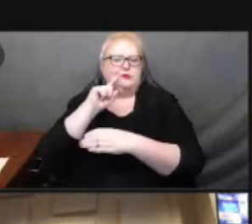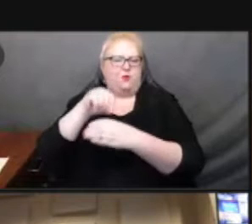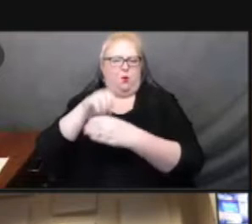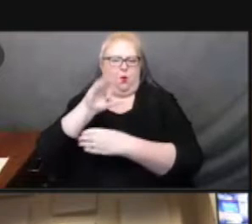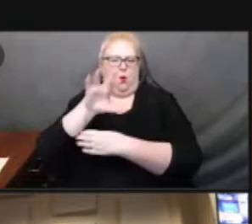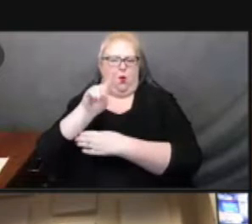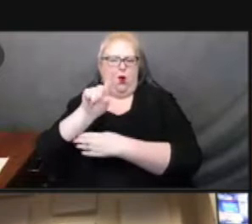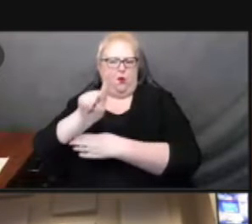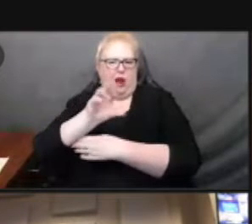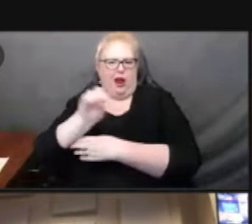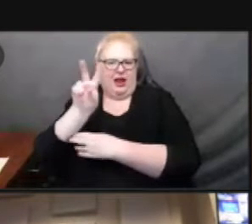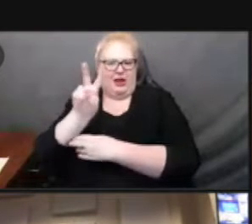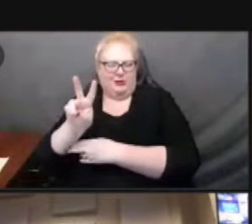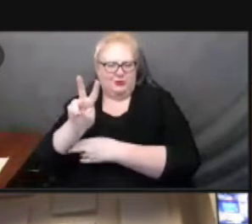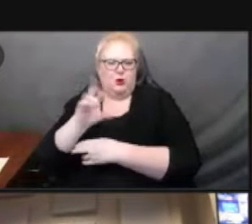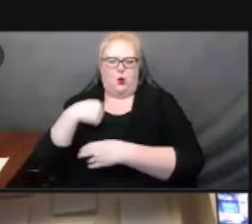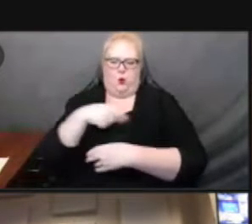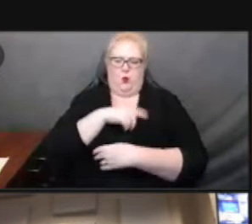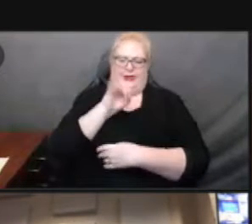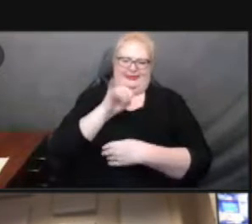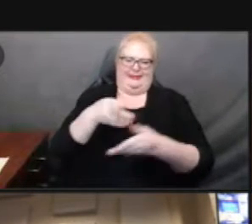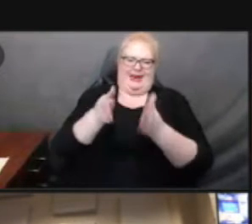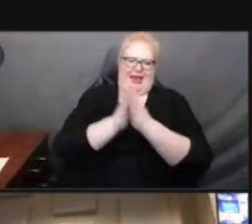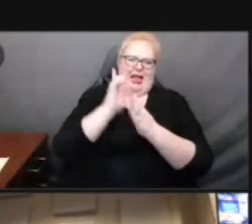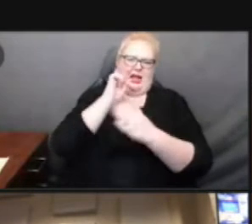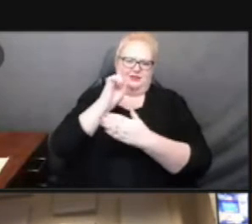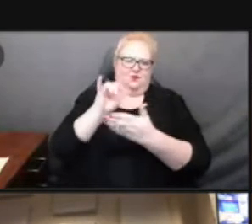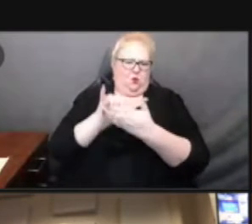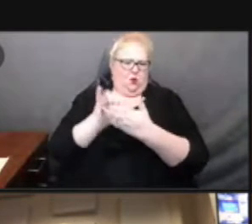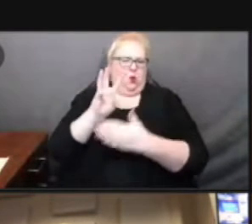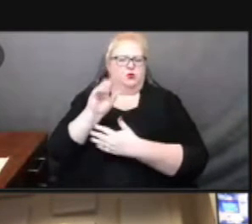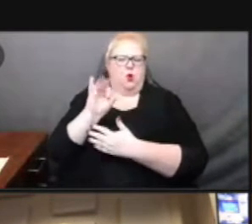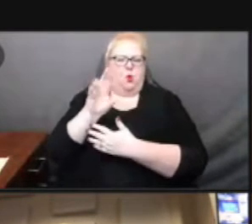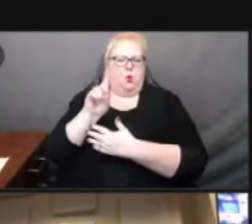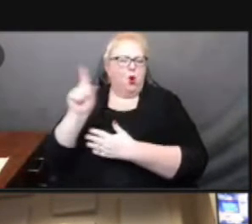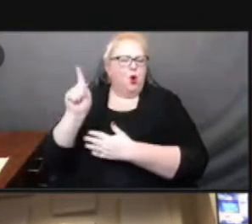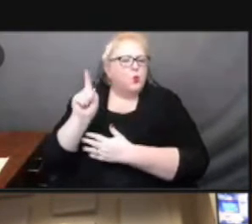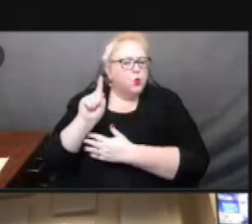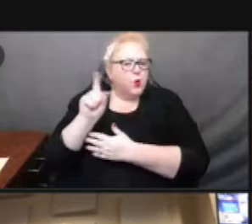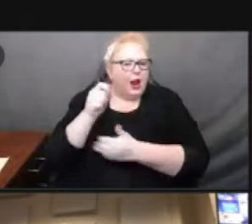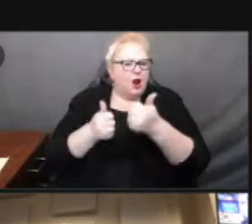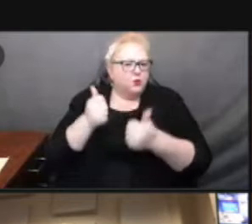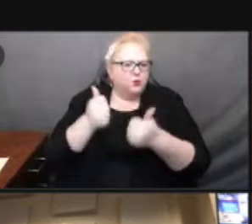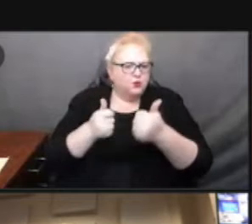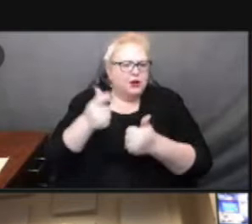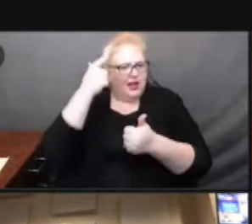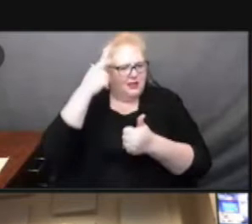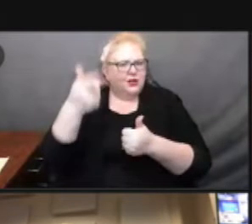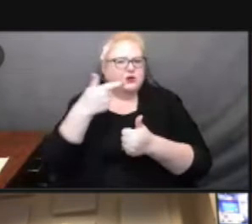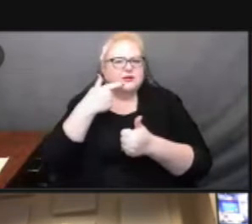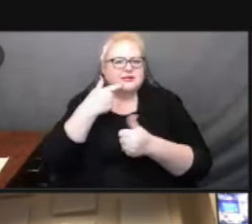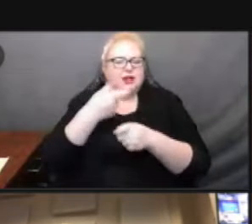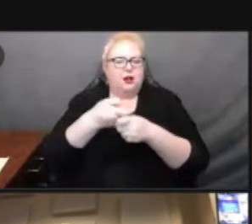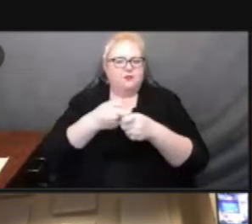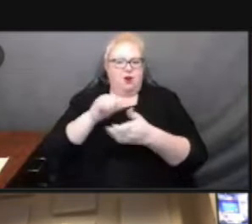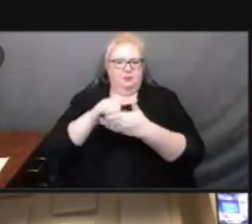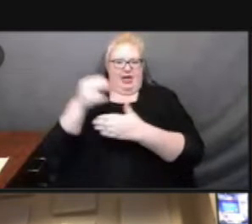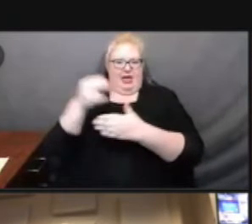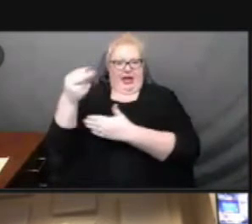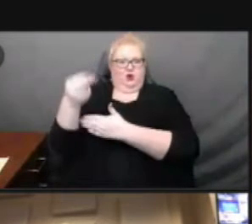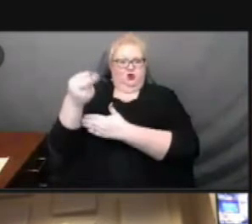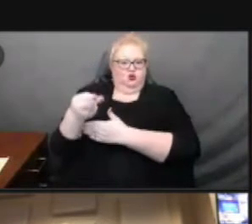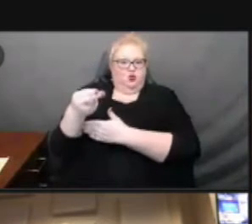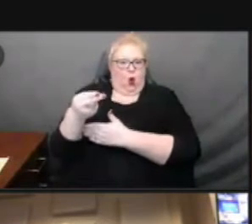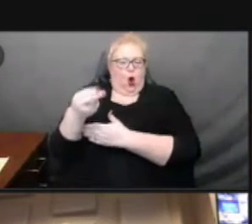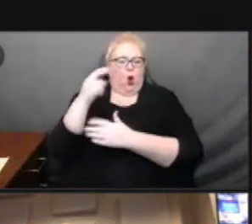on the location and the wards of those structures. And I think she said it from a historical perspective. So